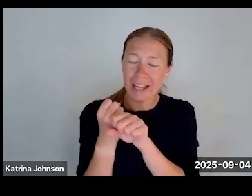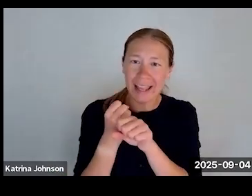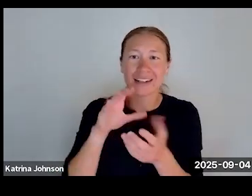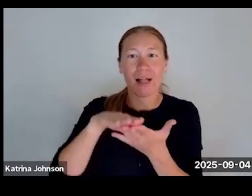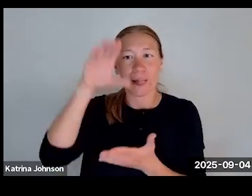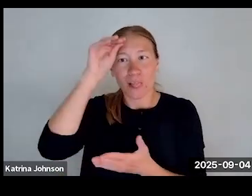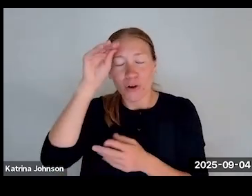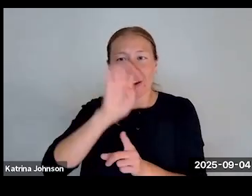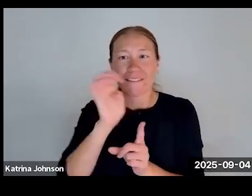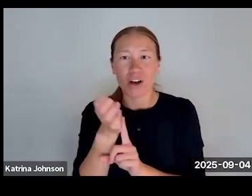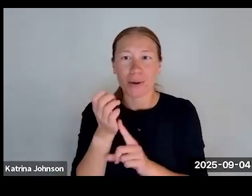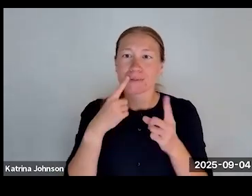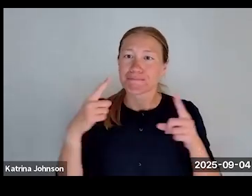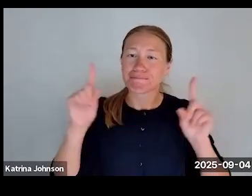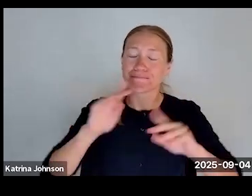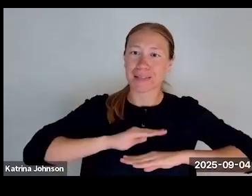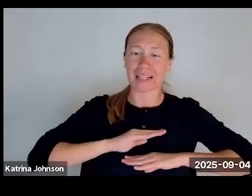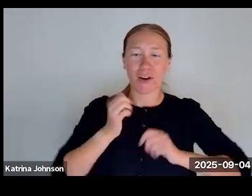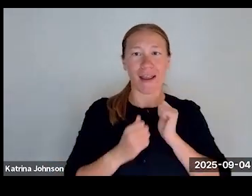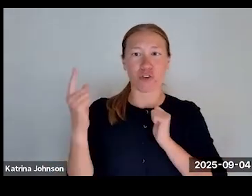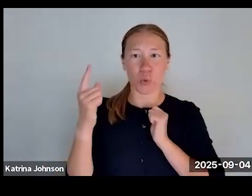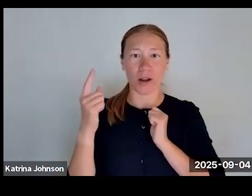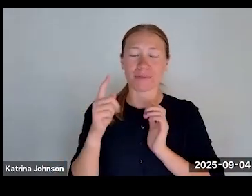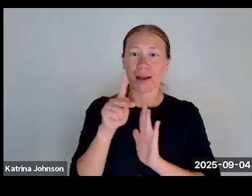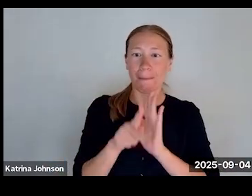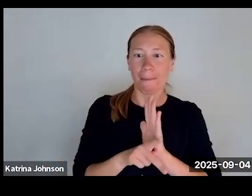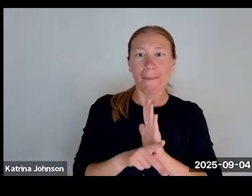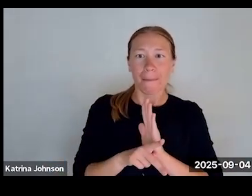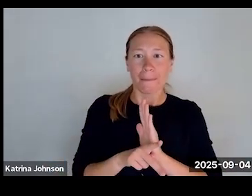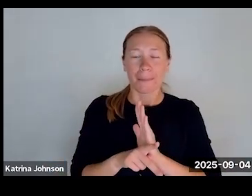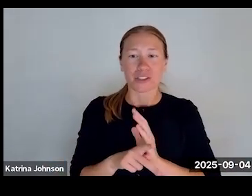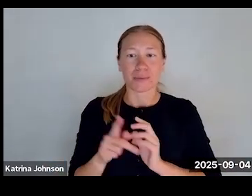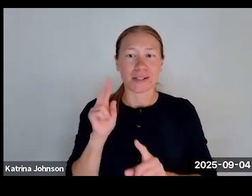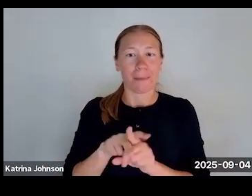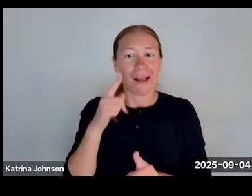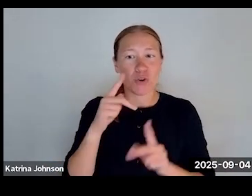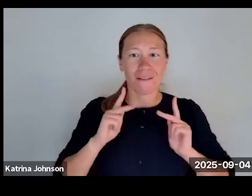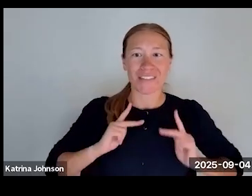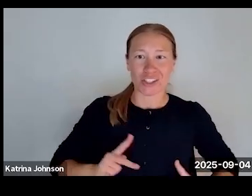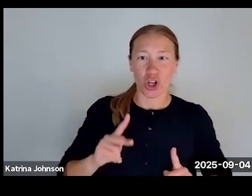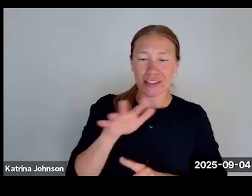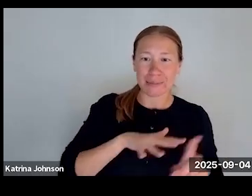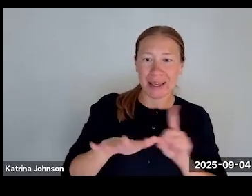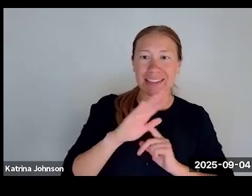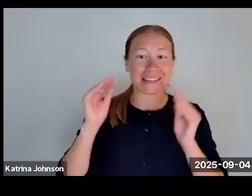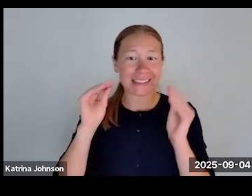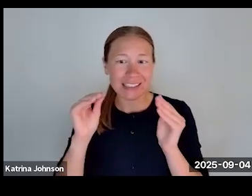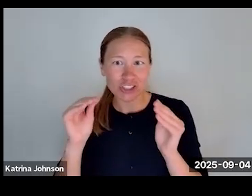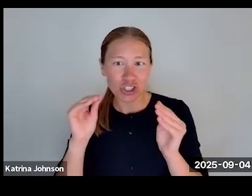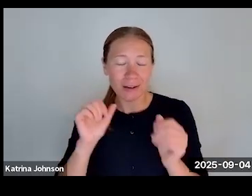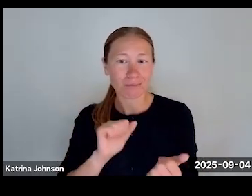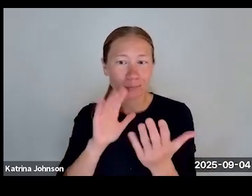for everyone. These principles apply to our physical spaces, our pedagogy, and the technology we